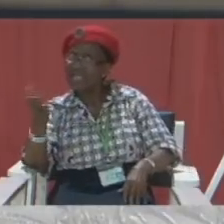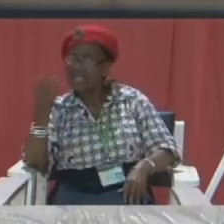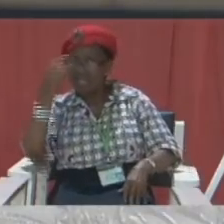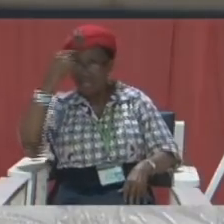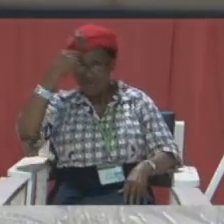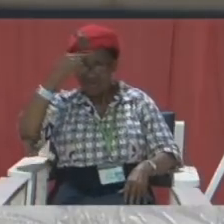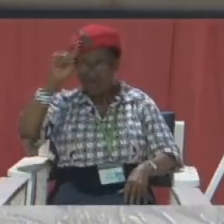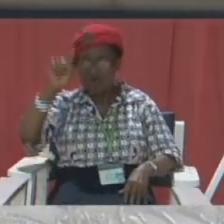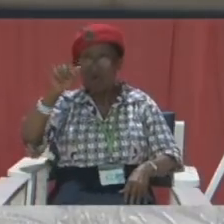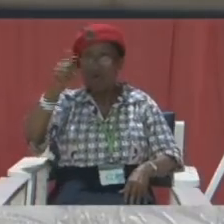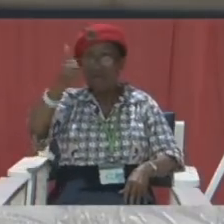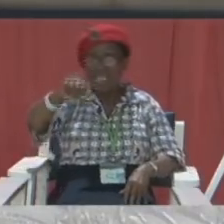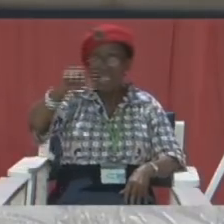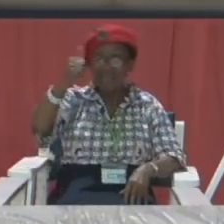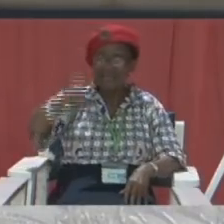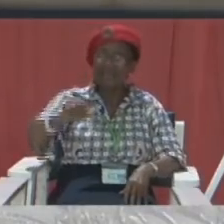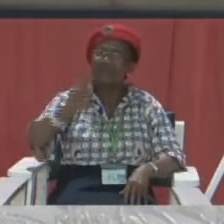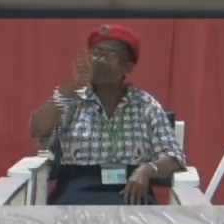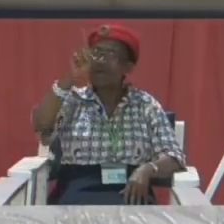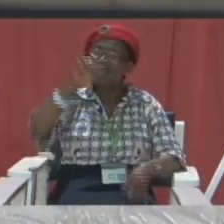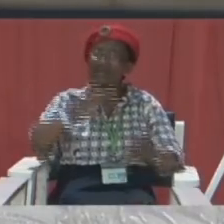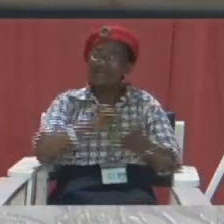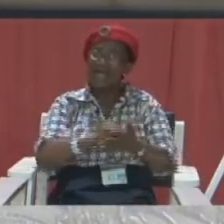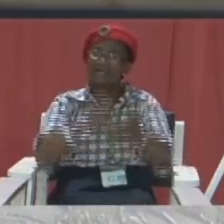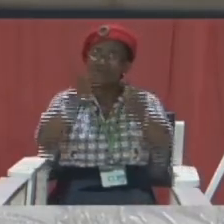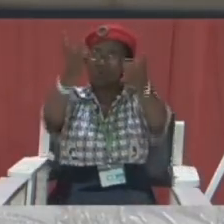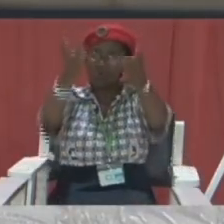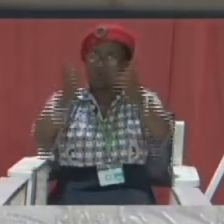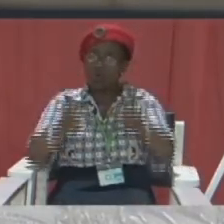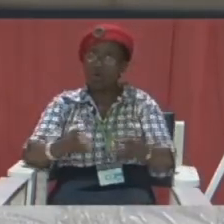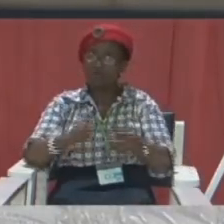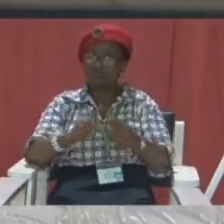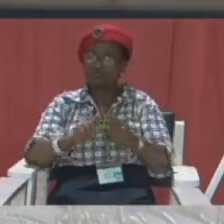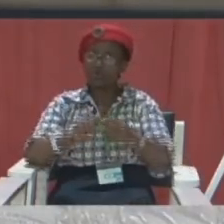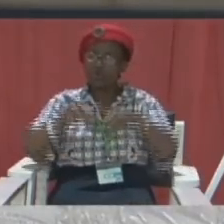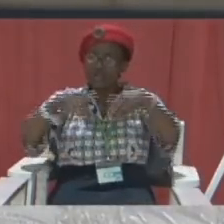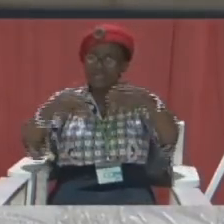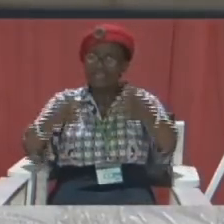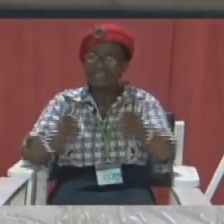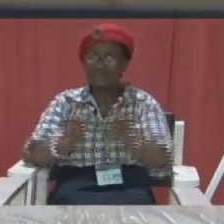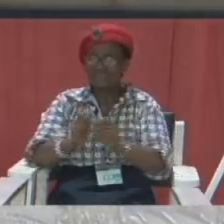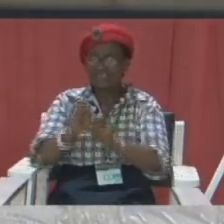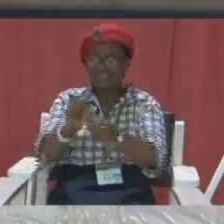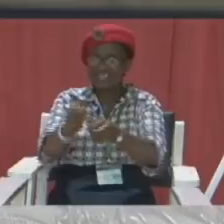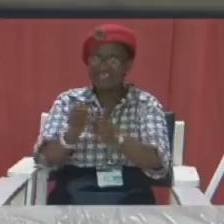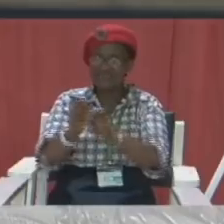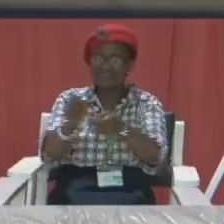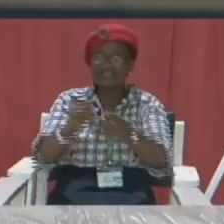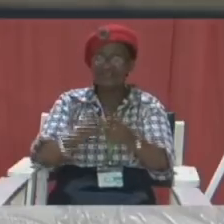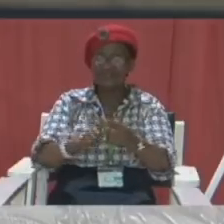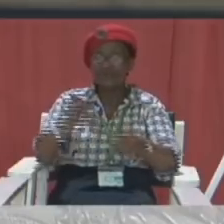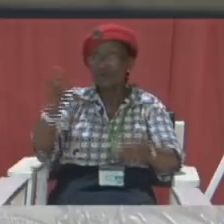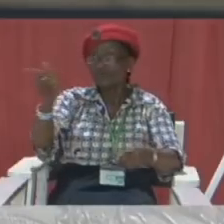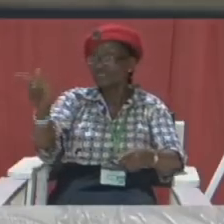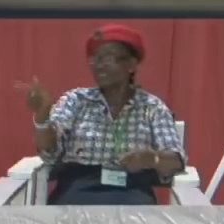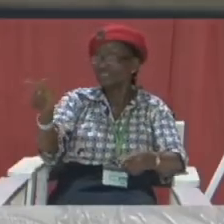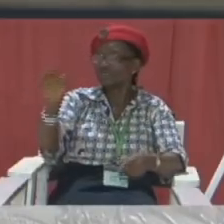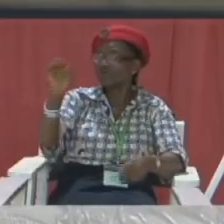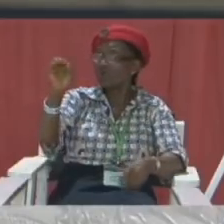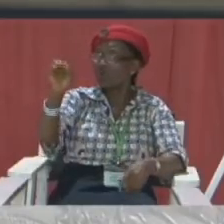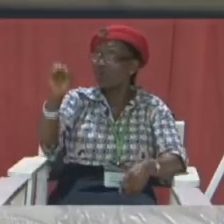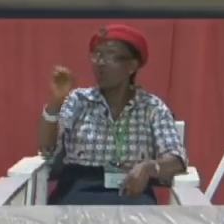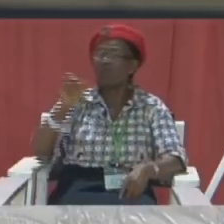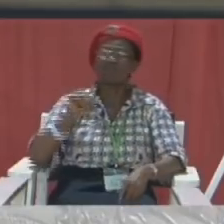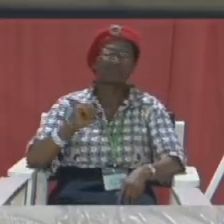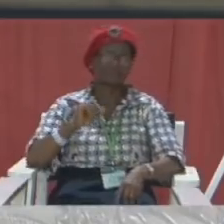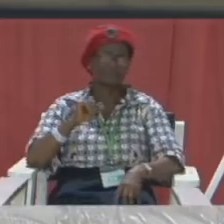a gift to the general overseer. O da mi loju pe won so pe tori awon ton ba fe fun oluso agutan ni nkan la